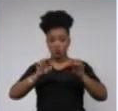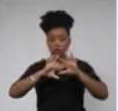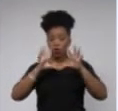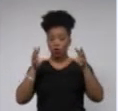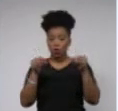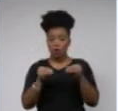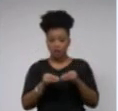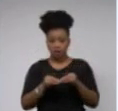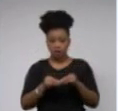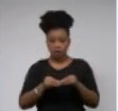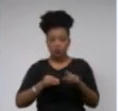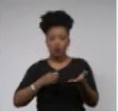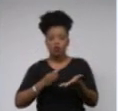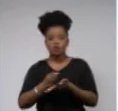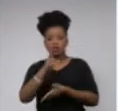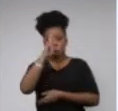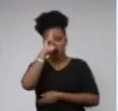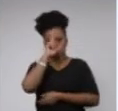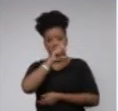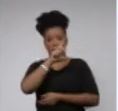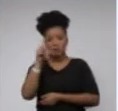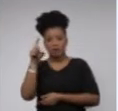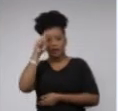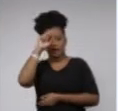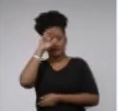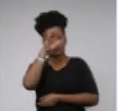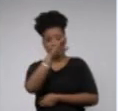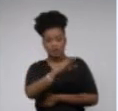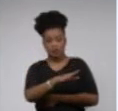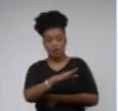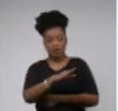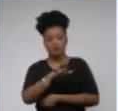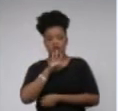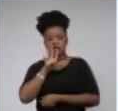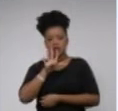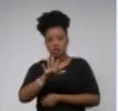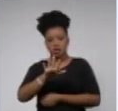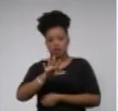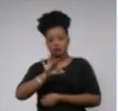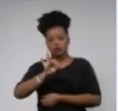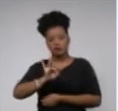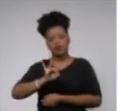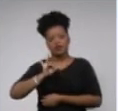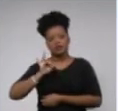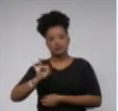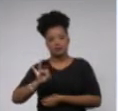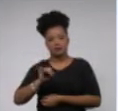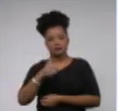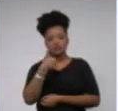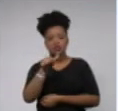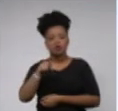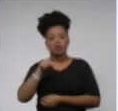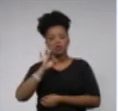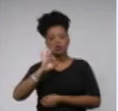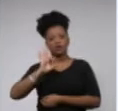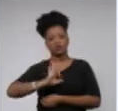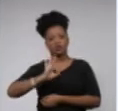577 are confirmed and hospitalized active cases, that is 10.8%, of